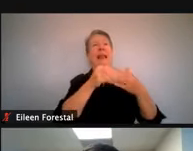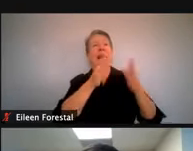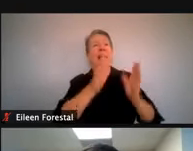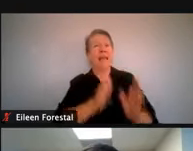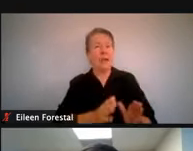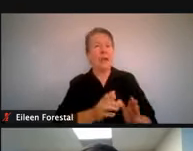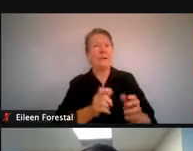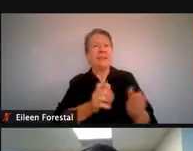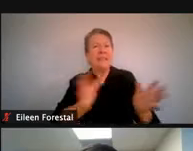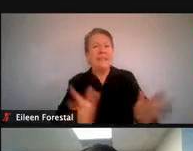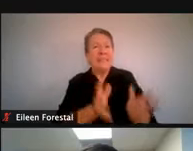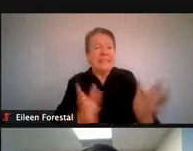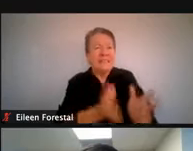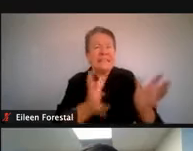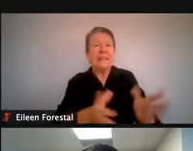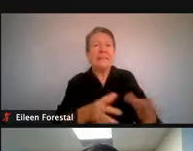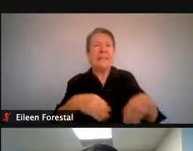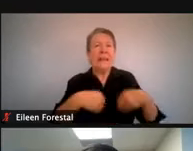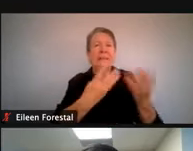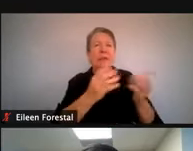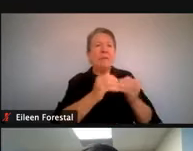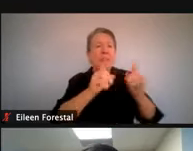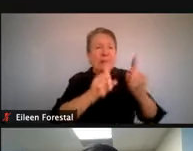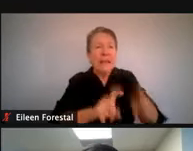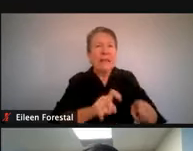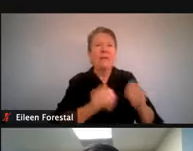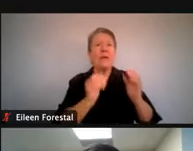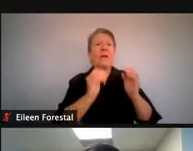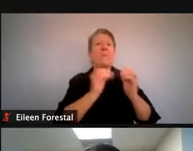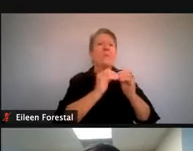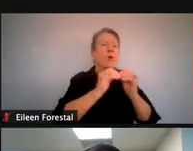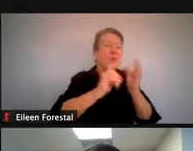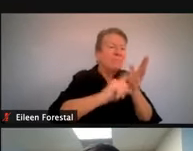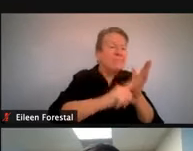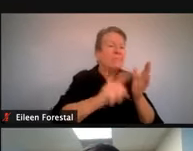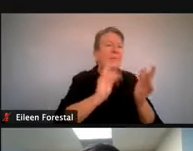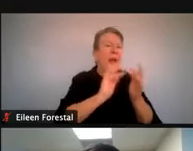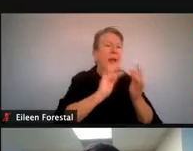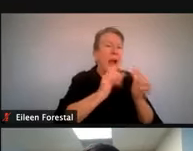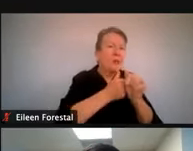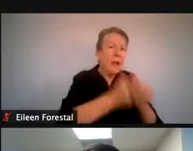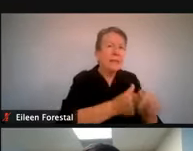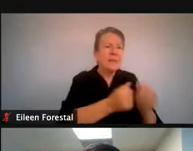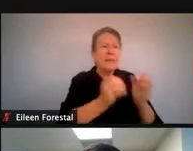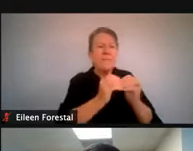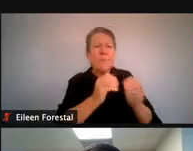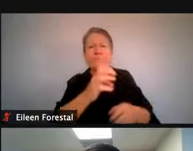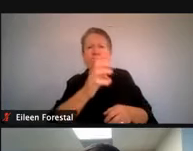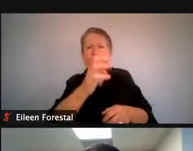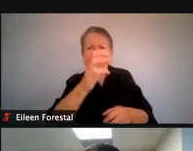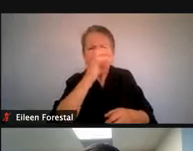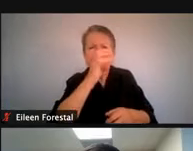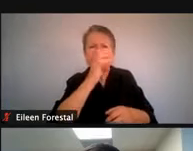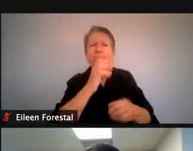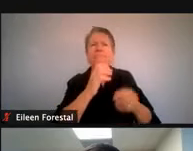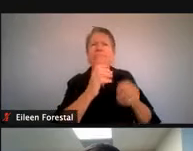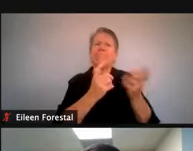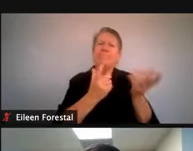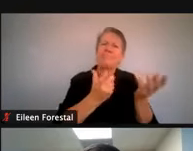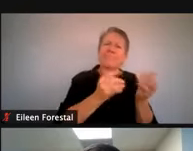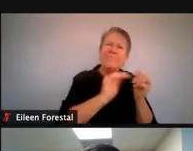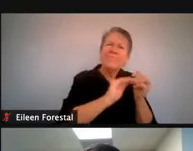plussing up tracing, plussing up enforcement, and then plussing up our bullhorn. And in Newark's case, including in Portuguese in the